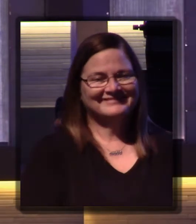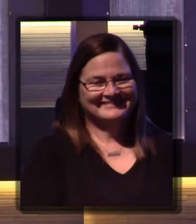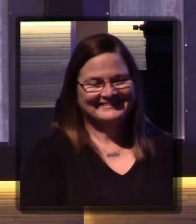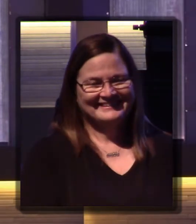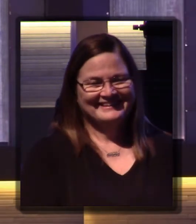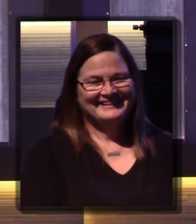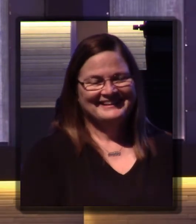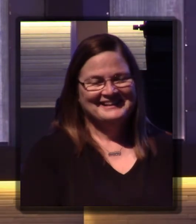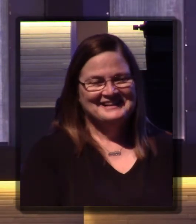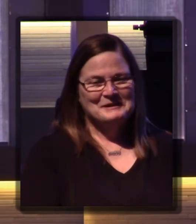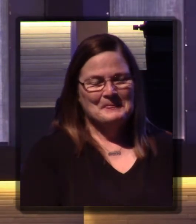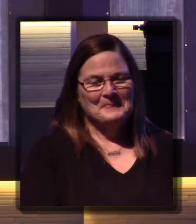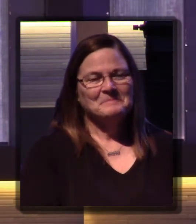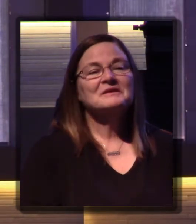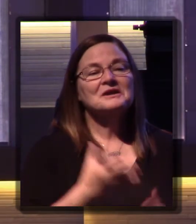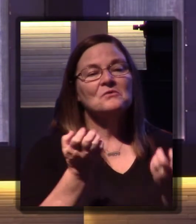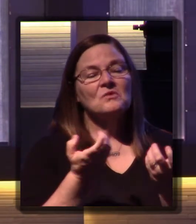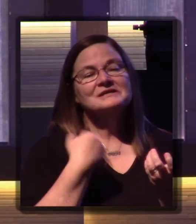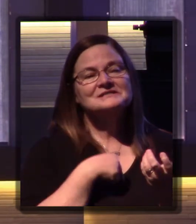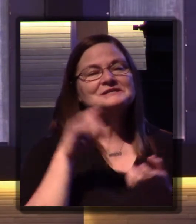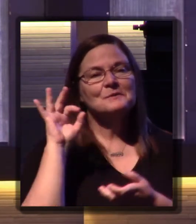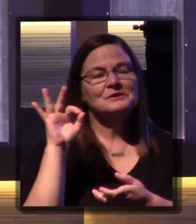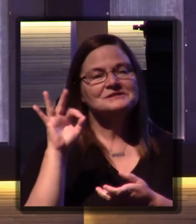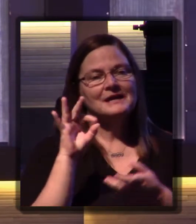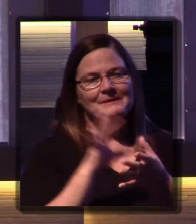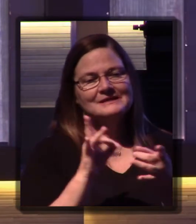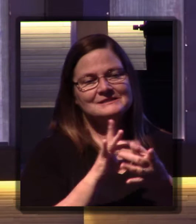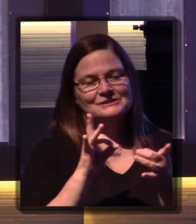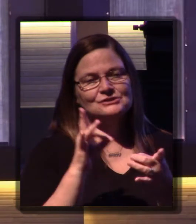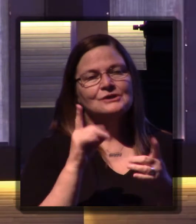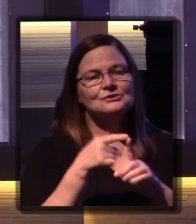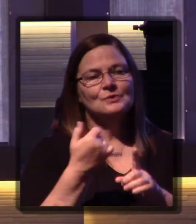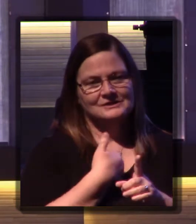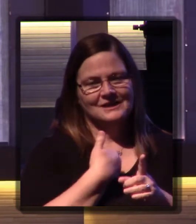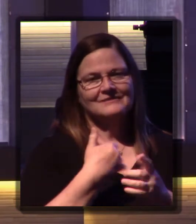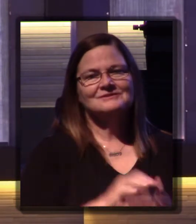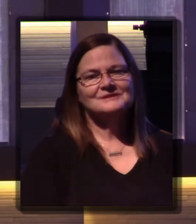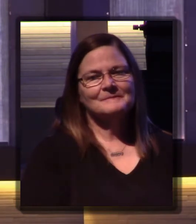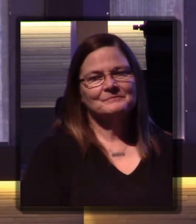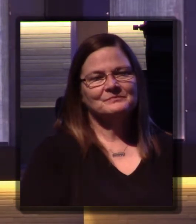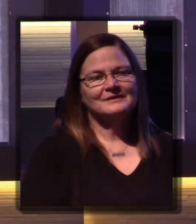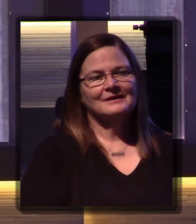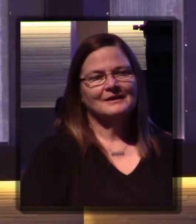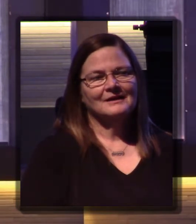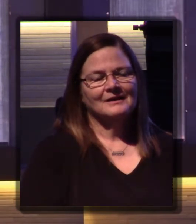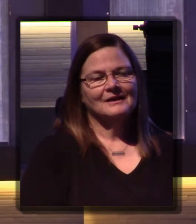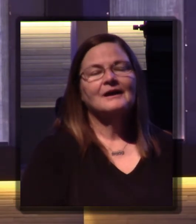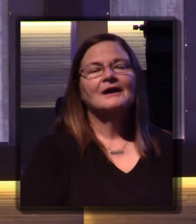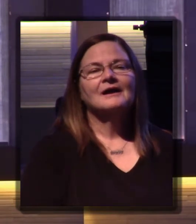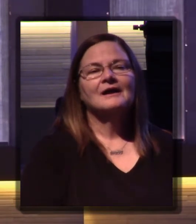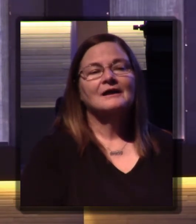world. And he wants us to preach that message, but he also wants to preach that message to ourselves. He wants us